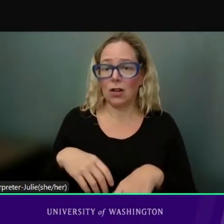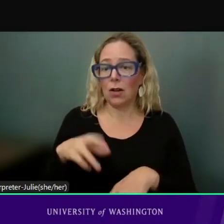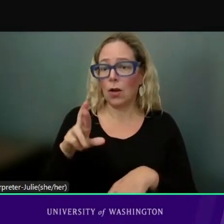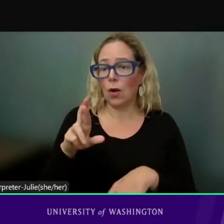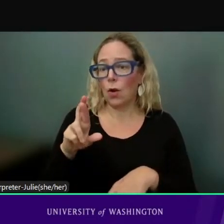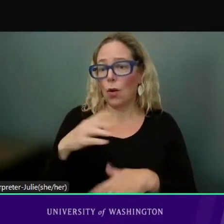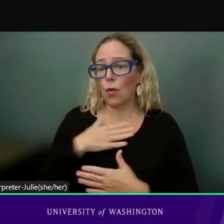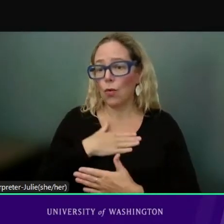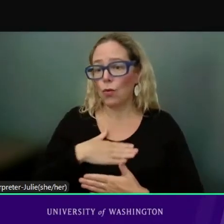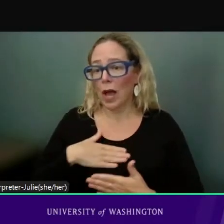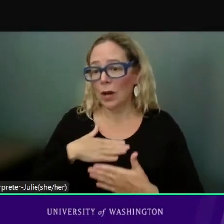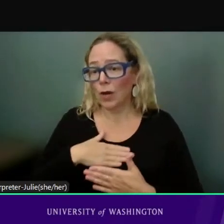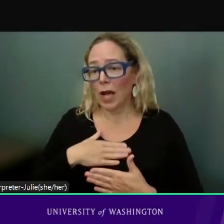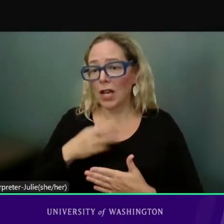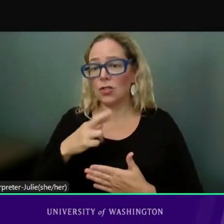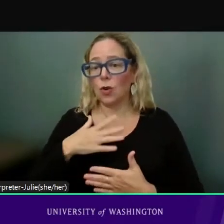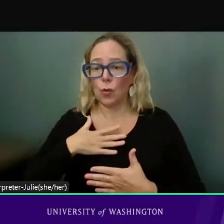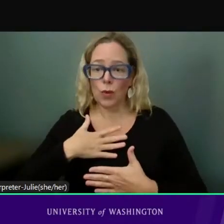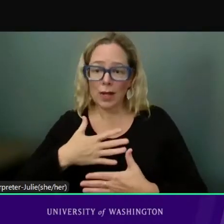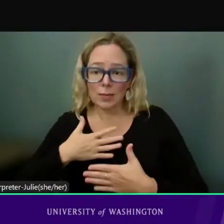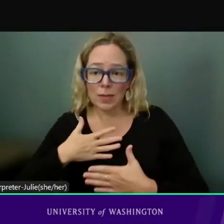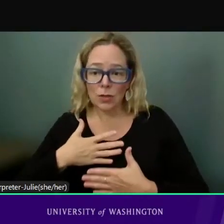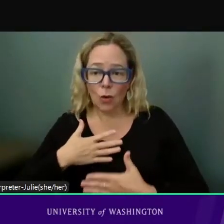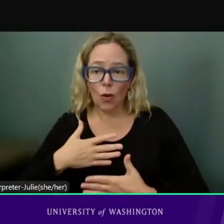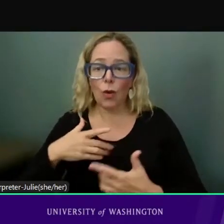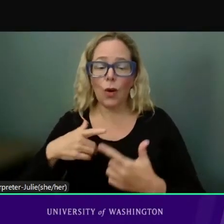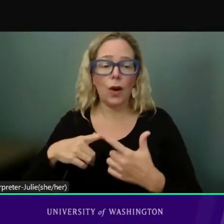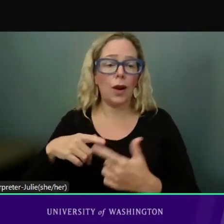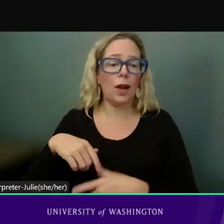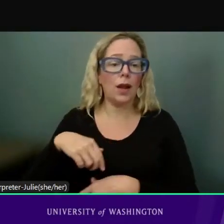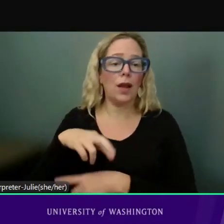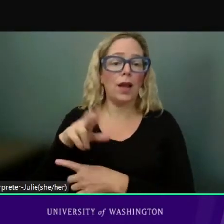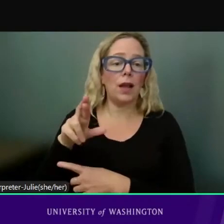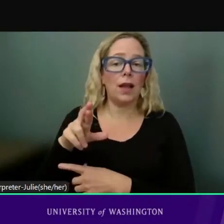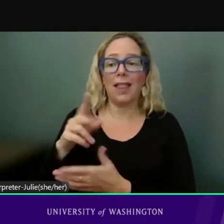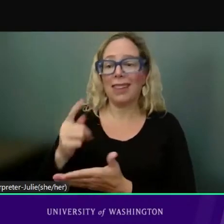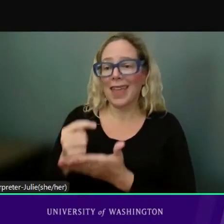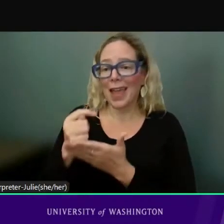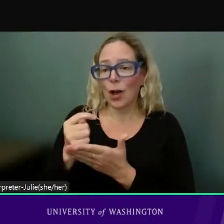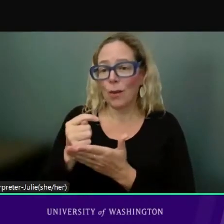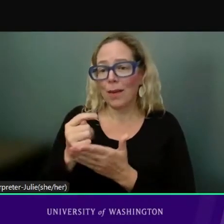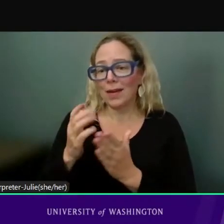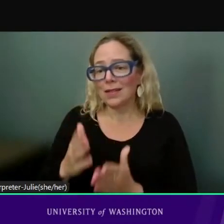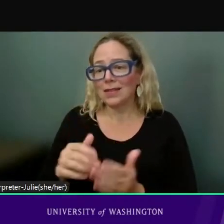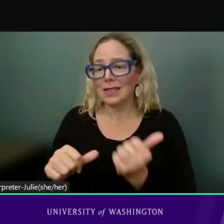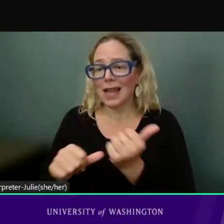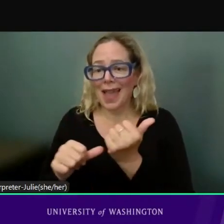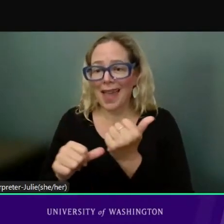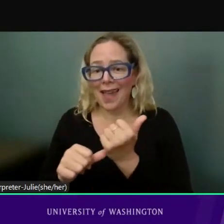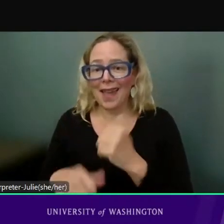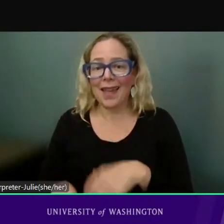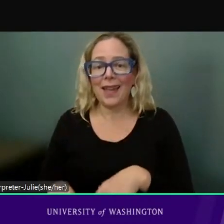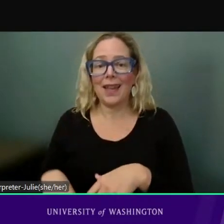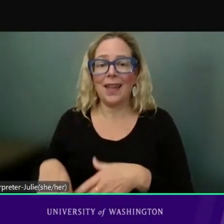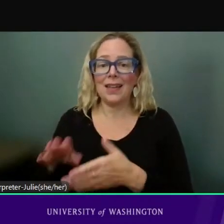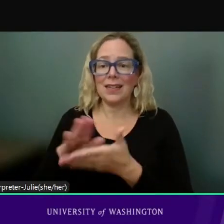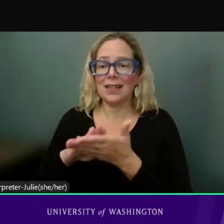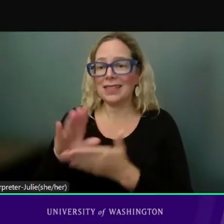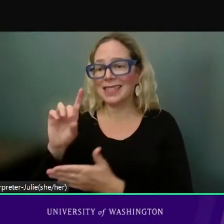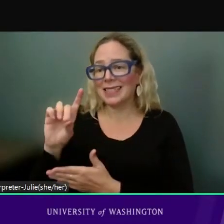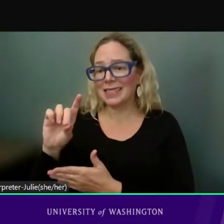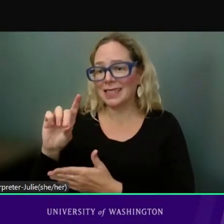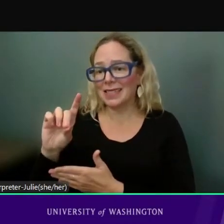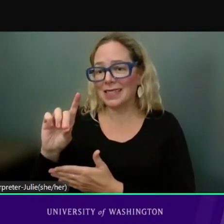or respiratory therapists, also therapist aides, technicians, which included dental hygienists, paramedics,